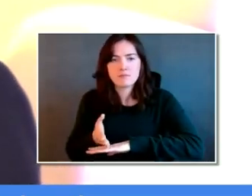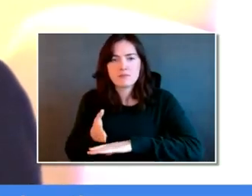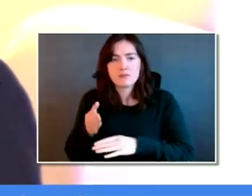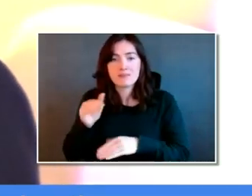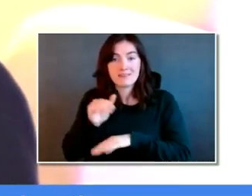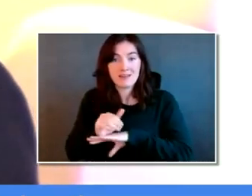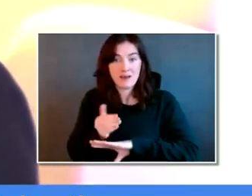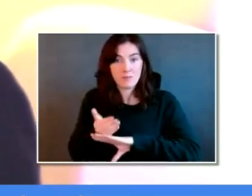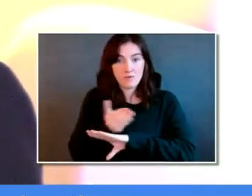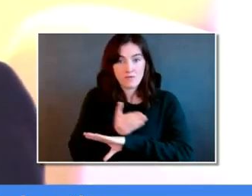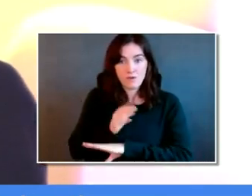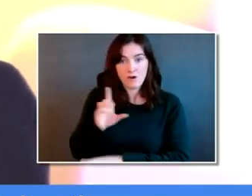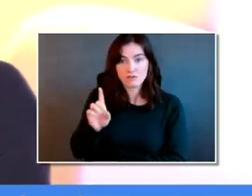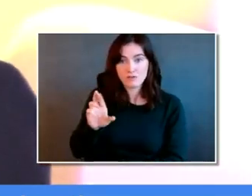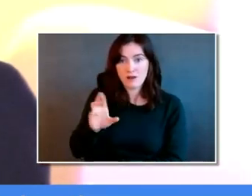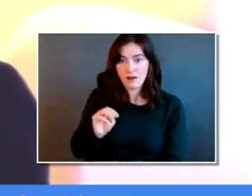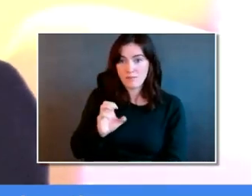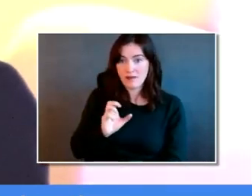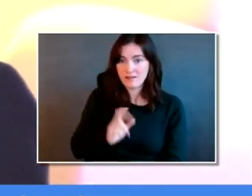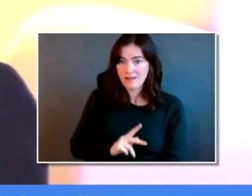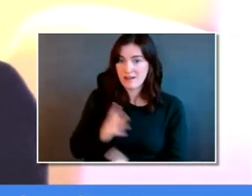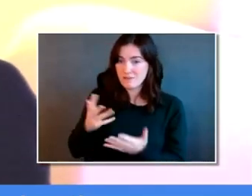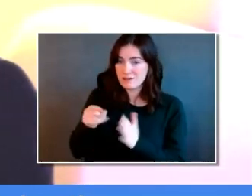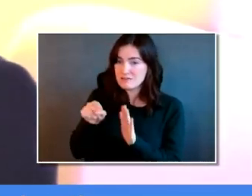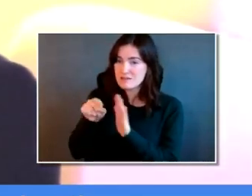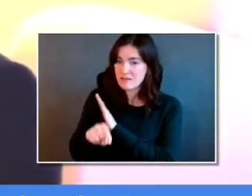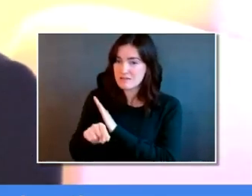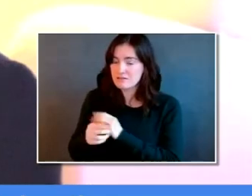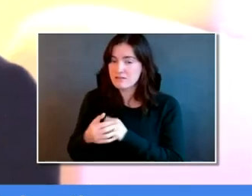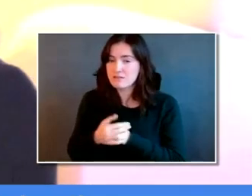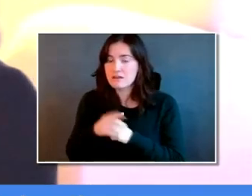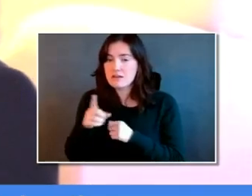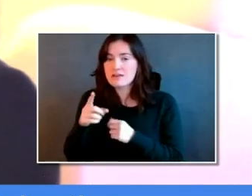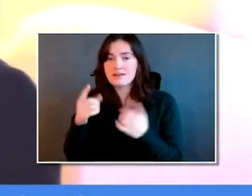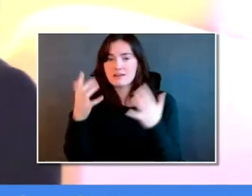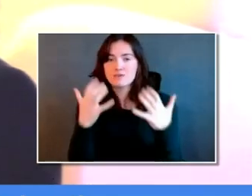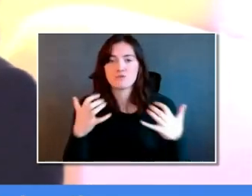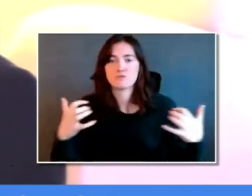of cold, exhausted